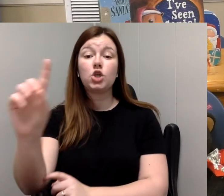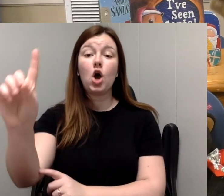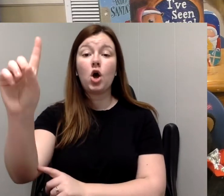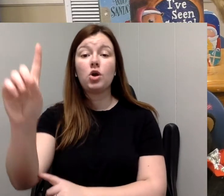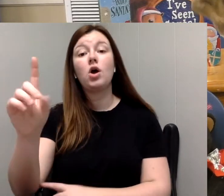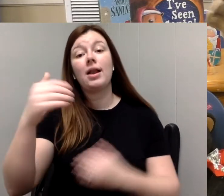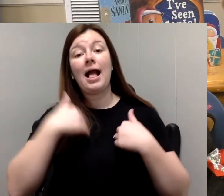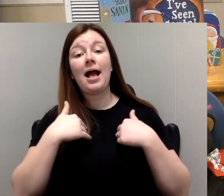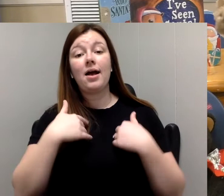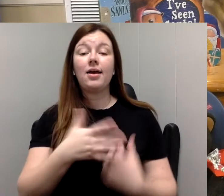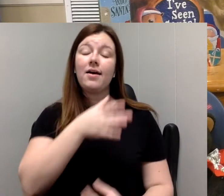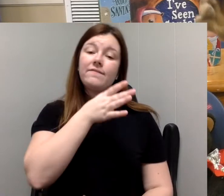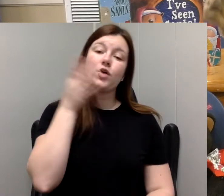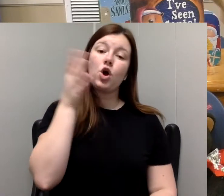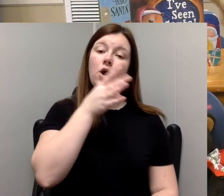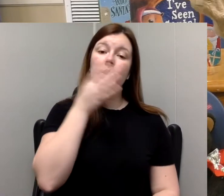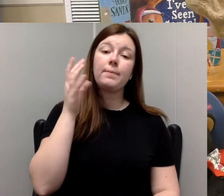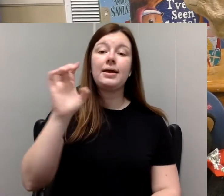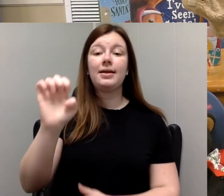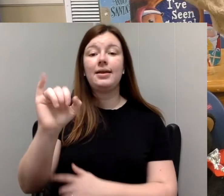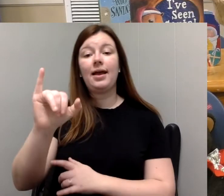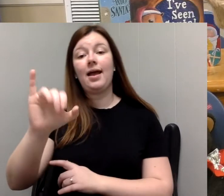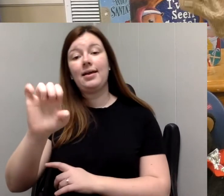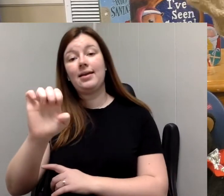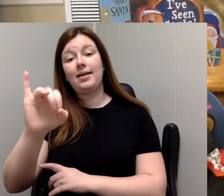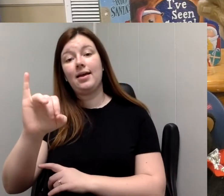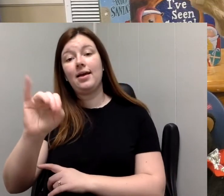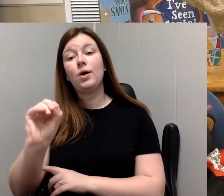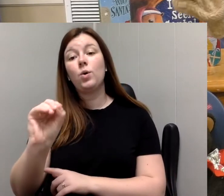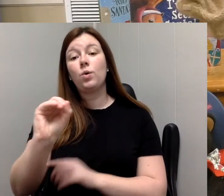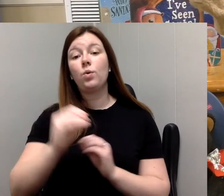Old MacDonald had a farm,